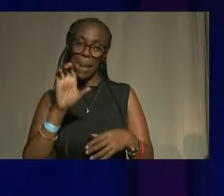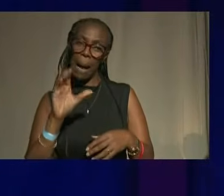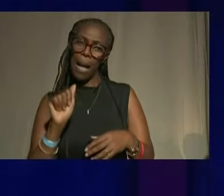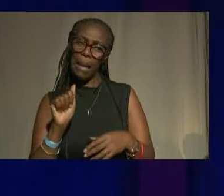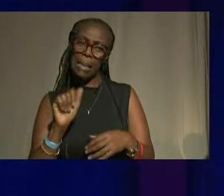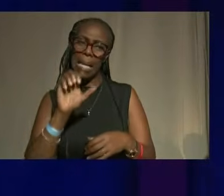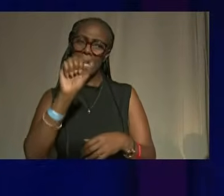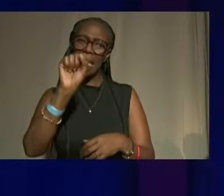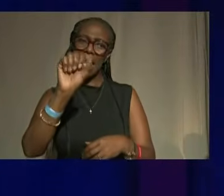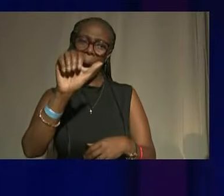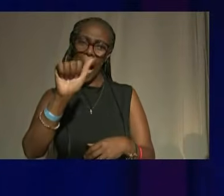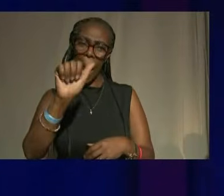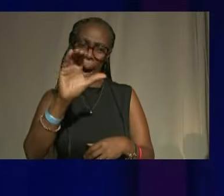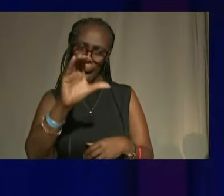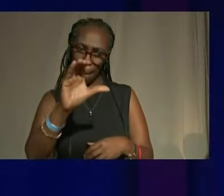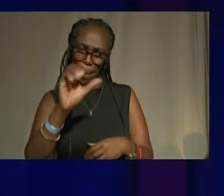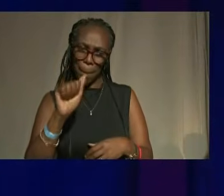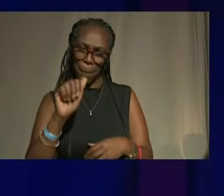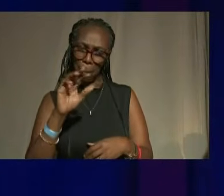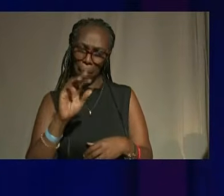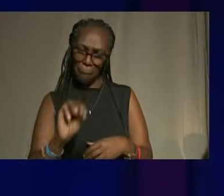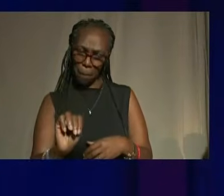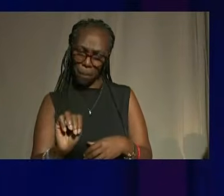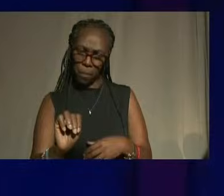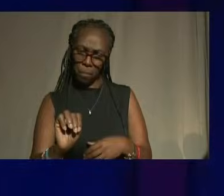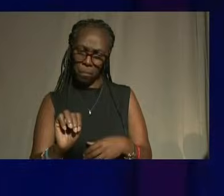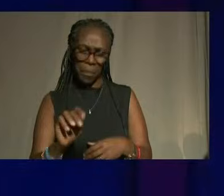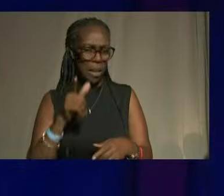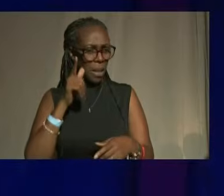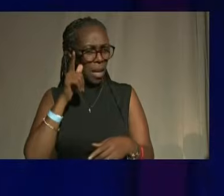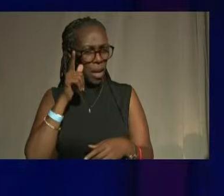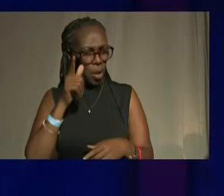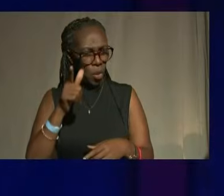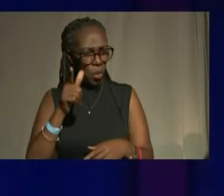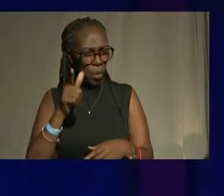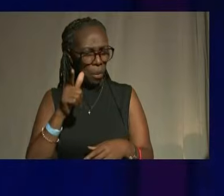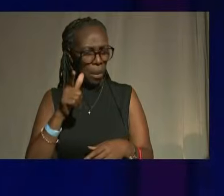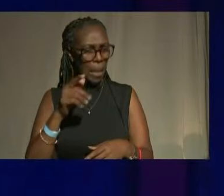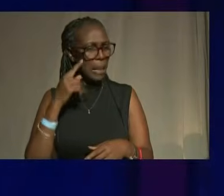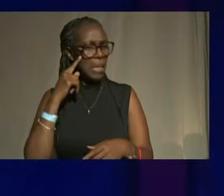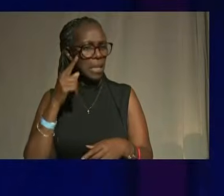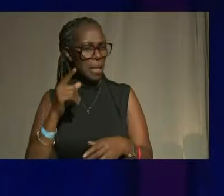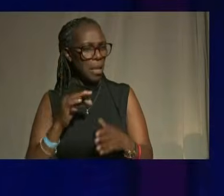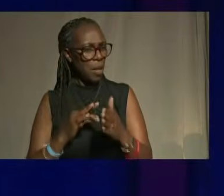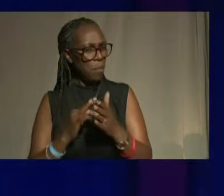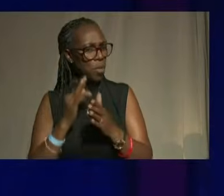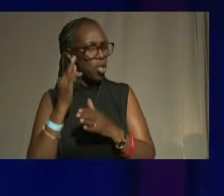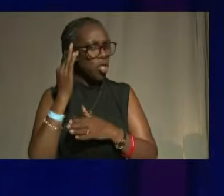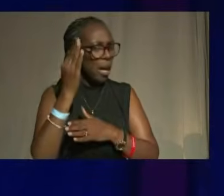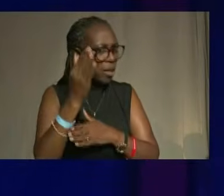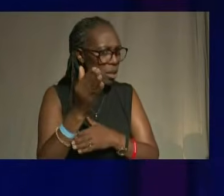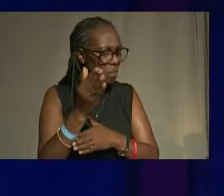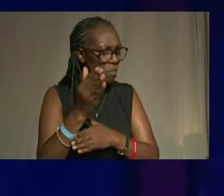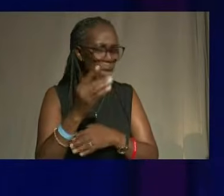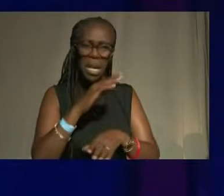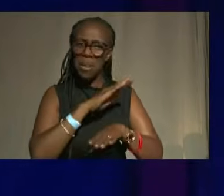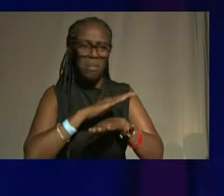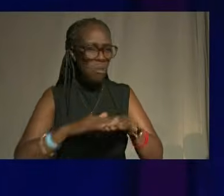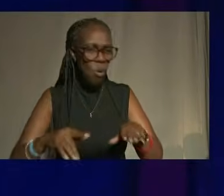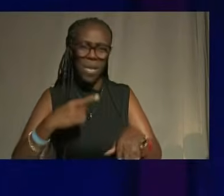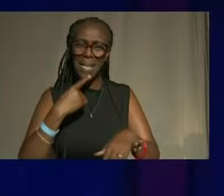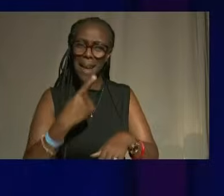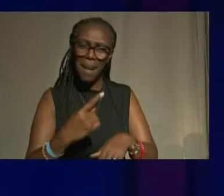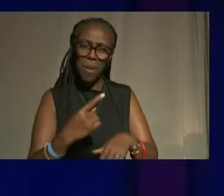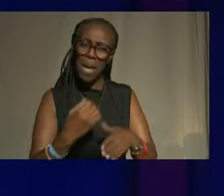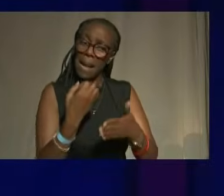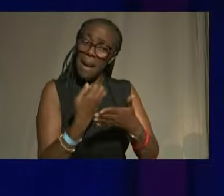the projections growing to 140 billion, but they don't tell you that expenses are also